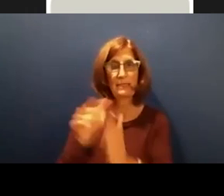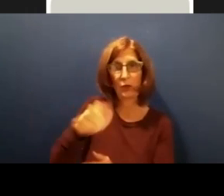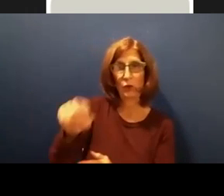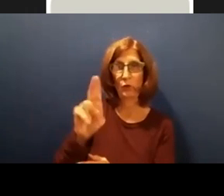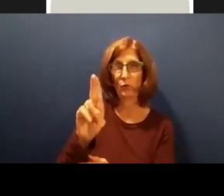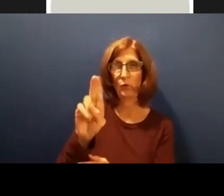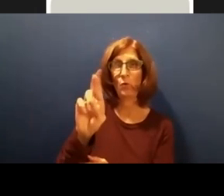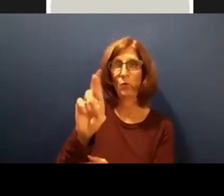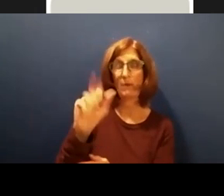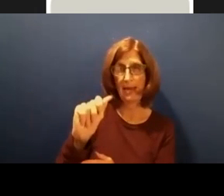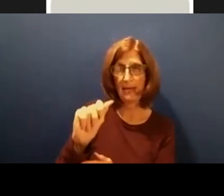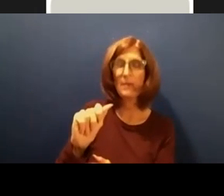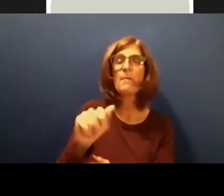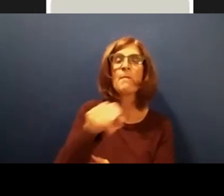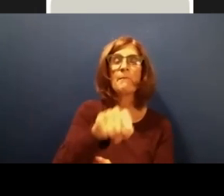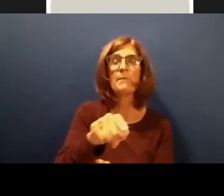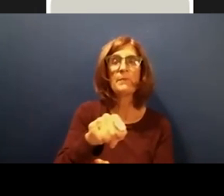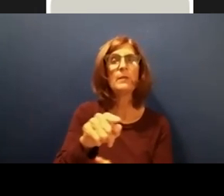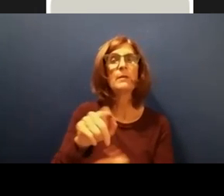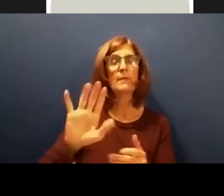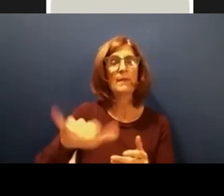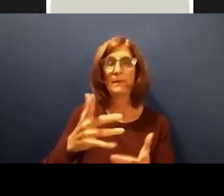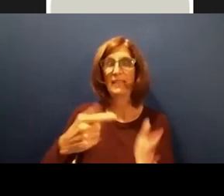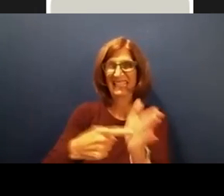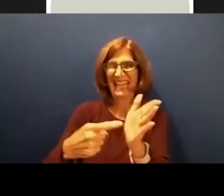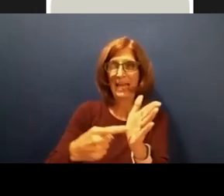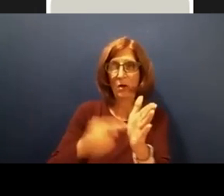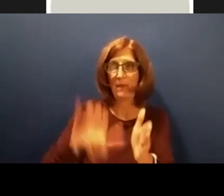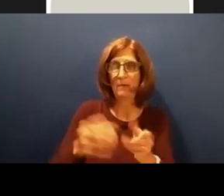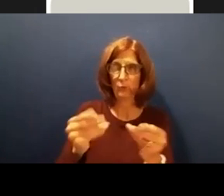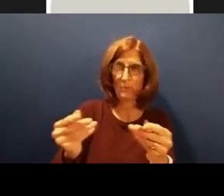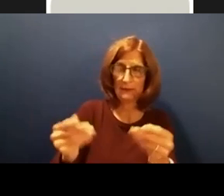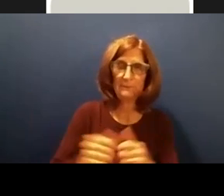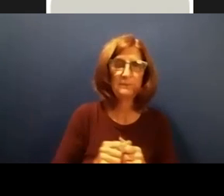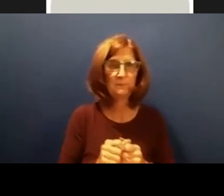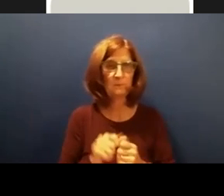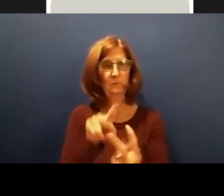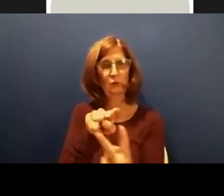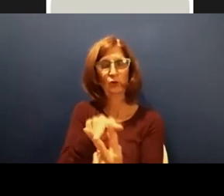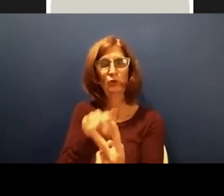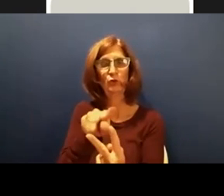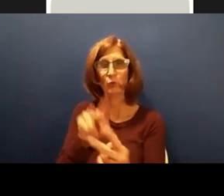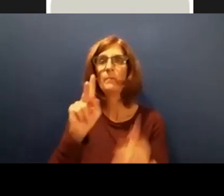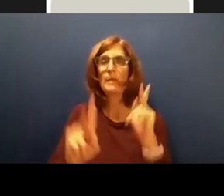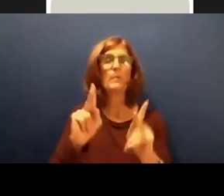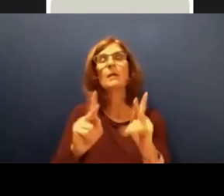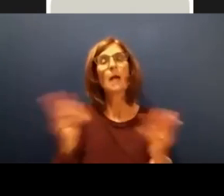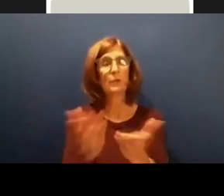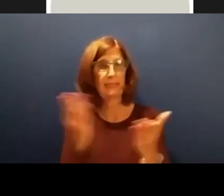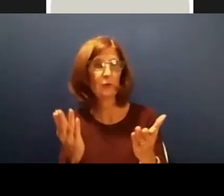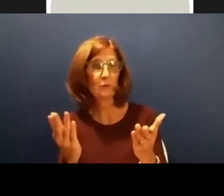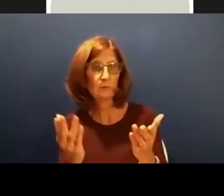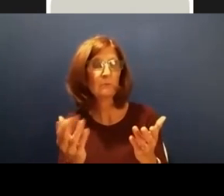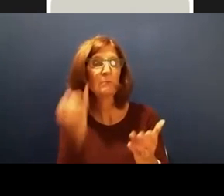debt on the property to this new entity. Max Glickman and Laura Lazarus of Telesis are both here today to answer